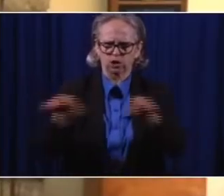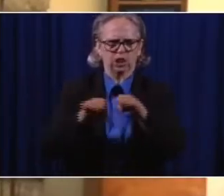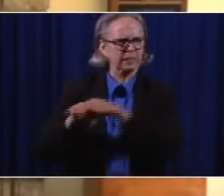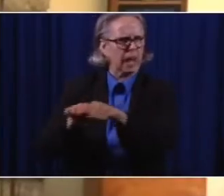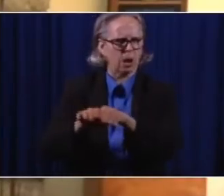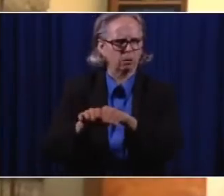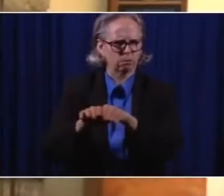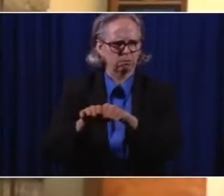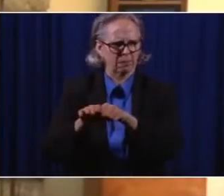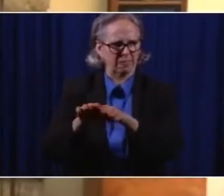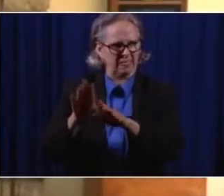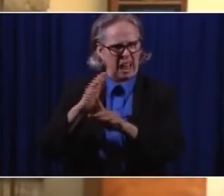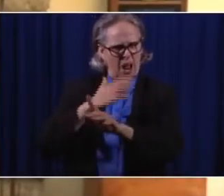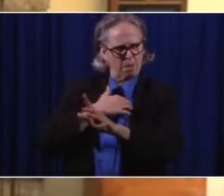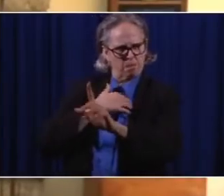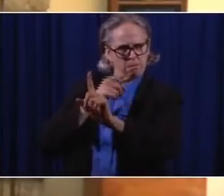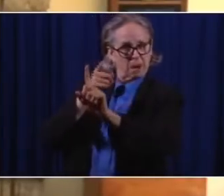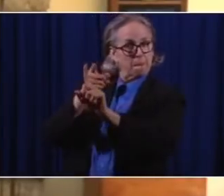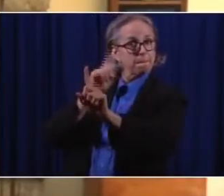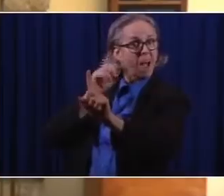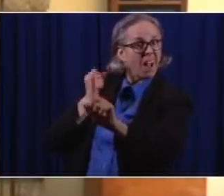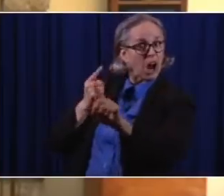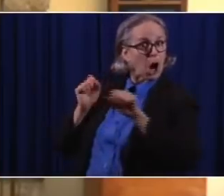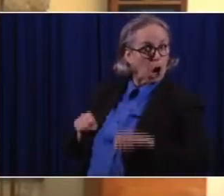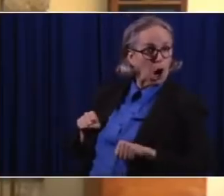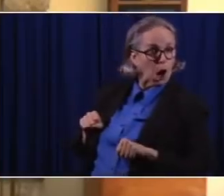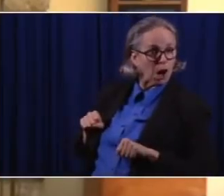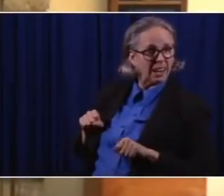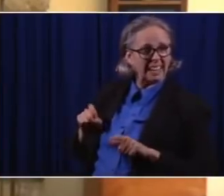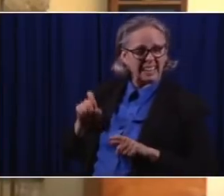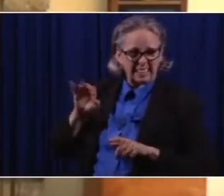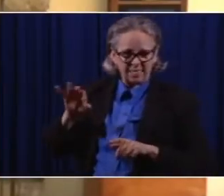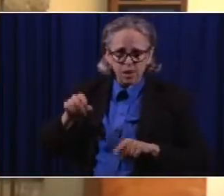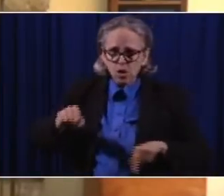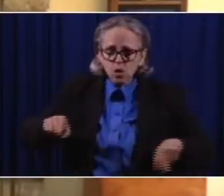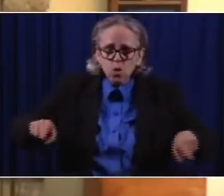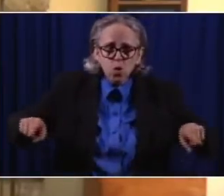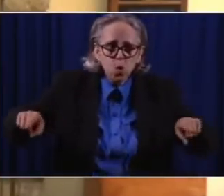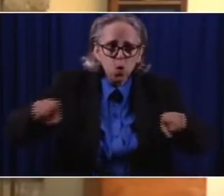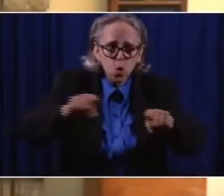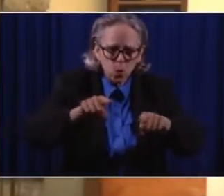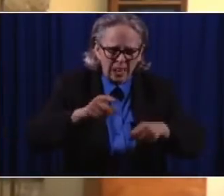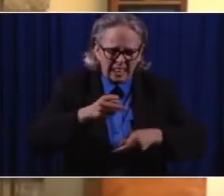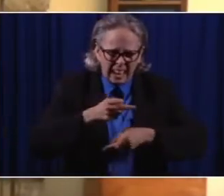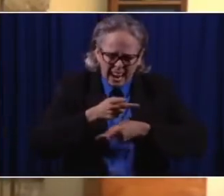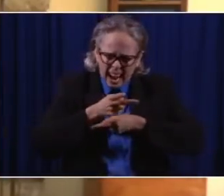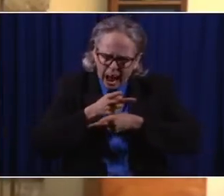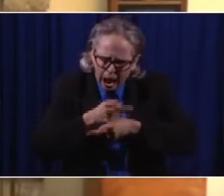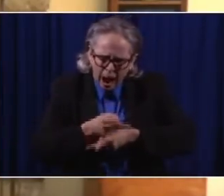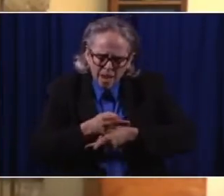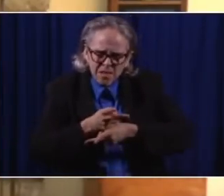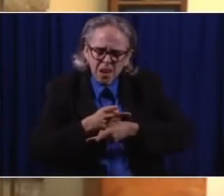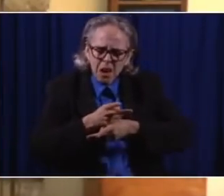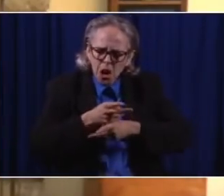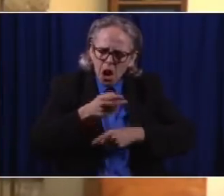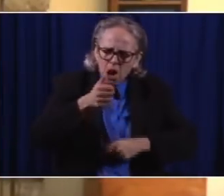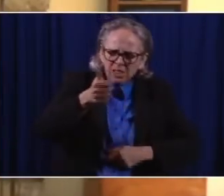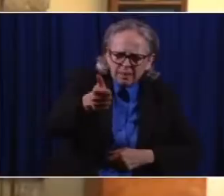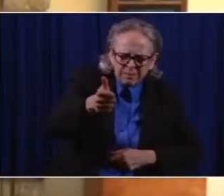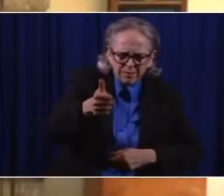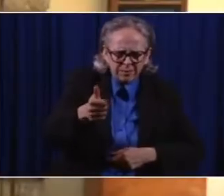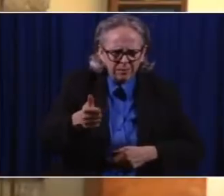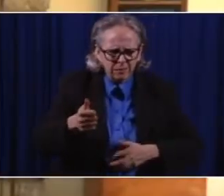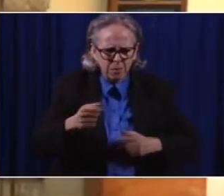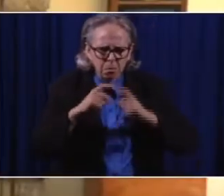us are very careful. We can do most of the things that we've always done, but we cannot do them the same